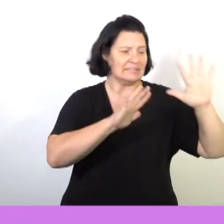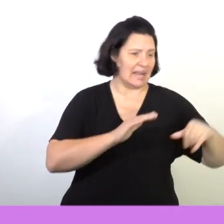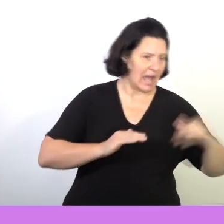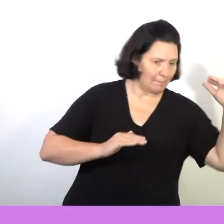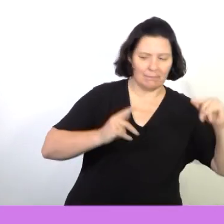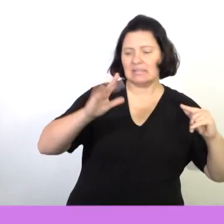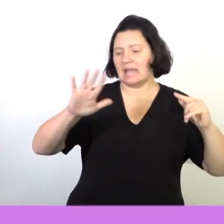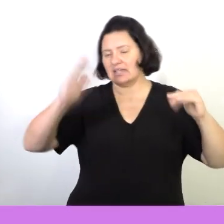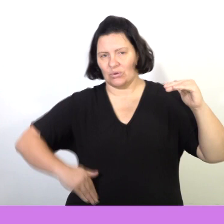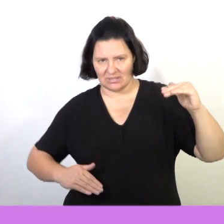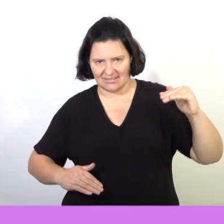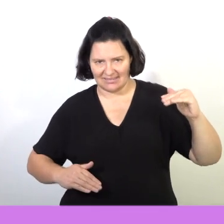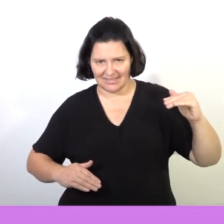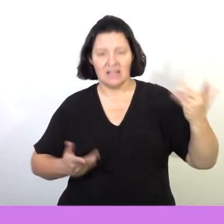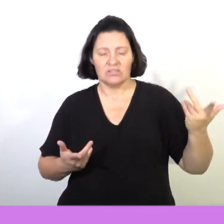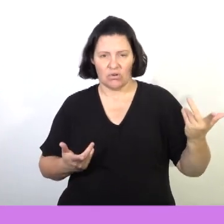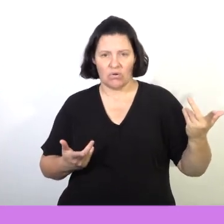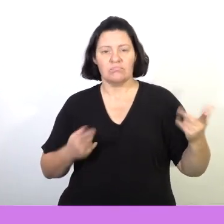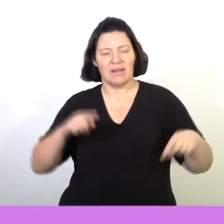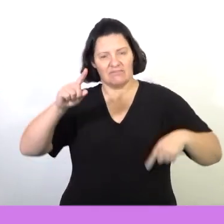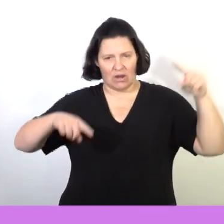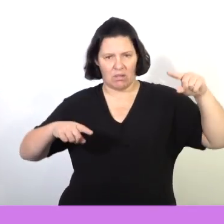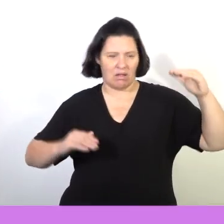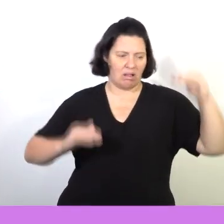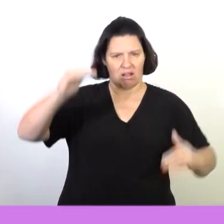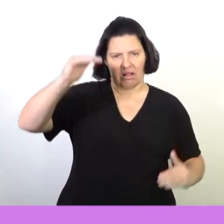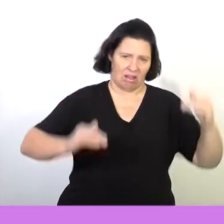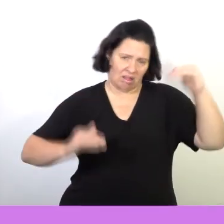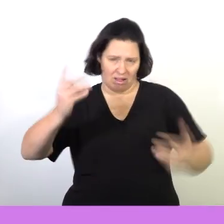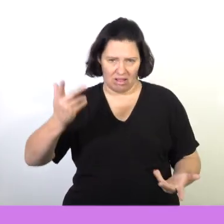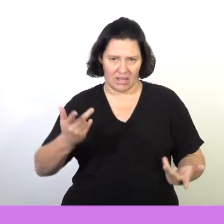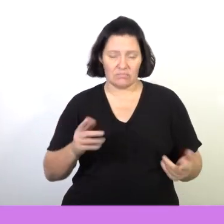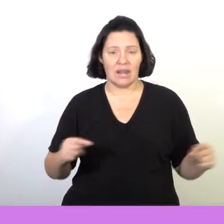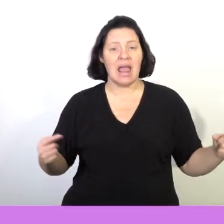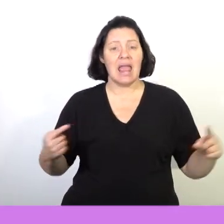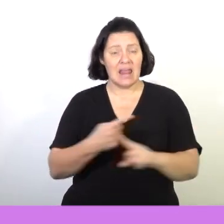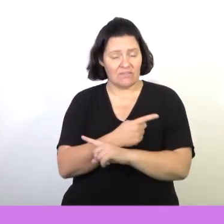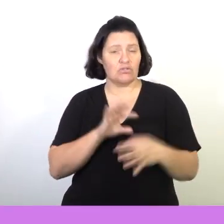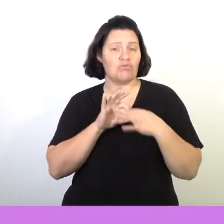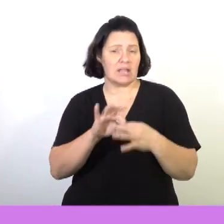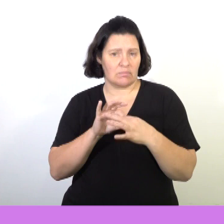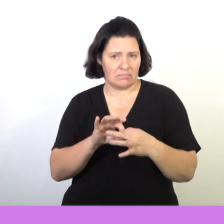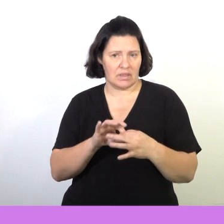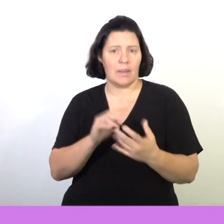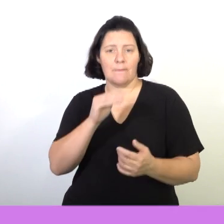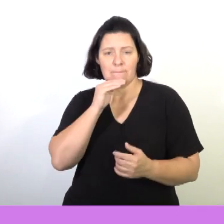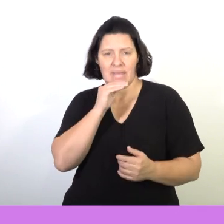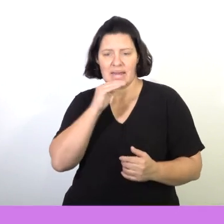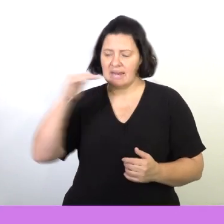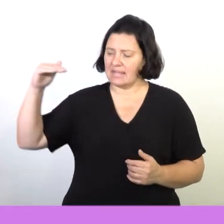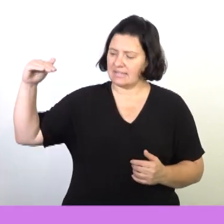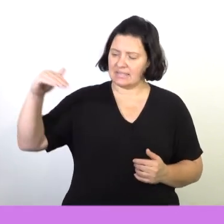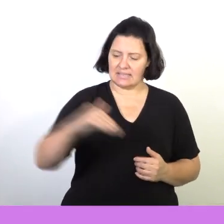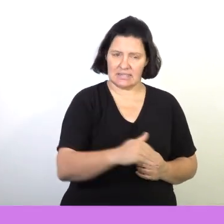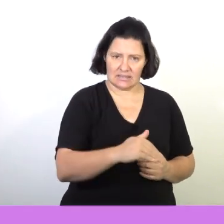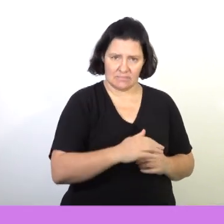a constant product between two sets of variables. The graph of an inverse relationship is a